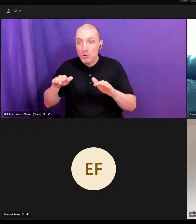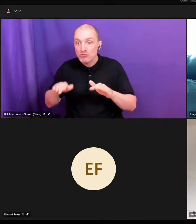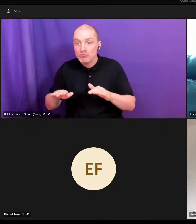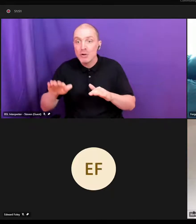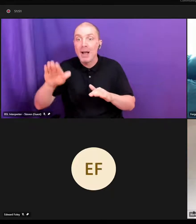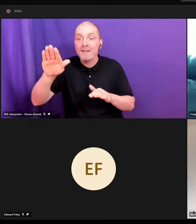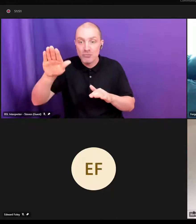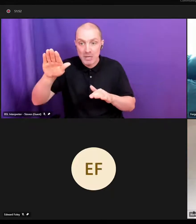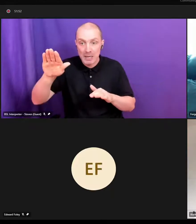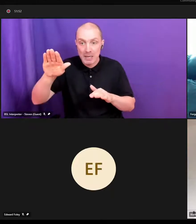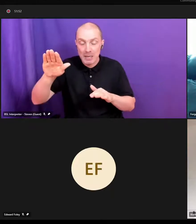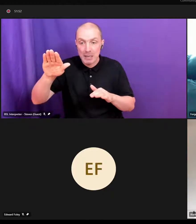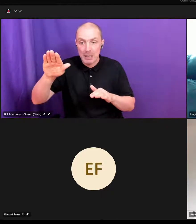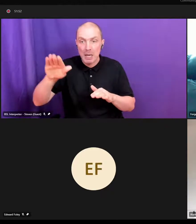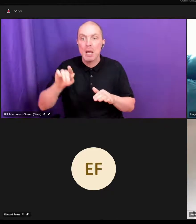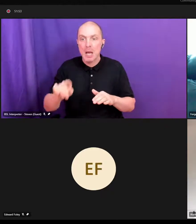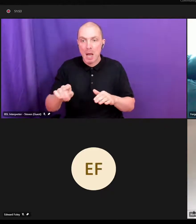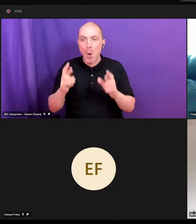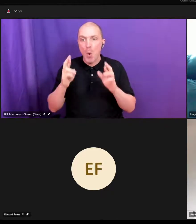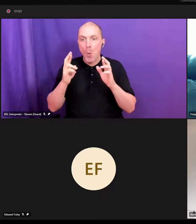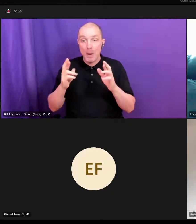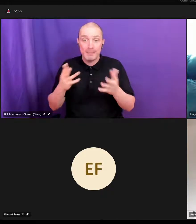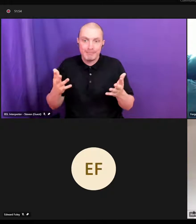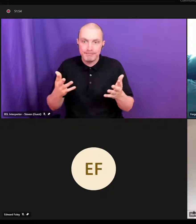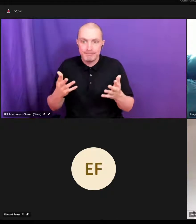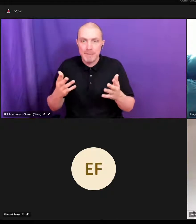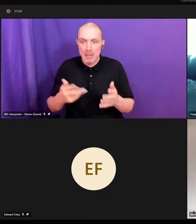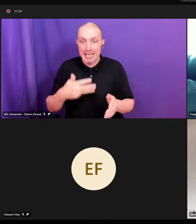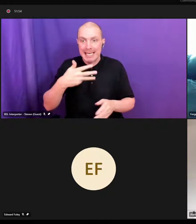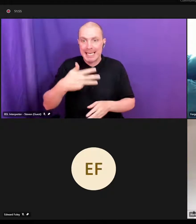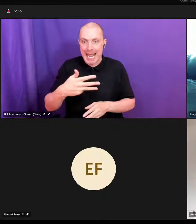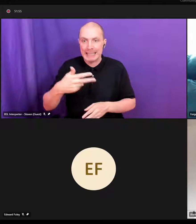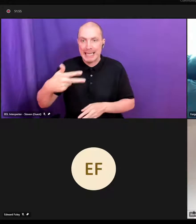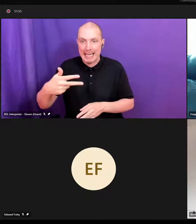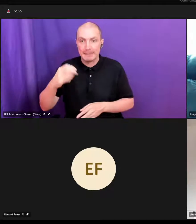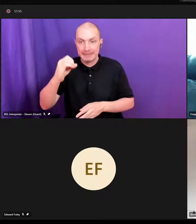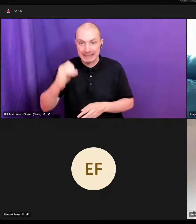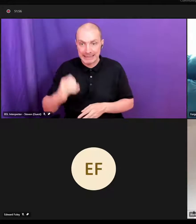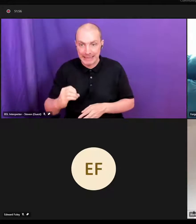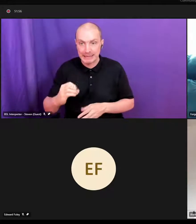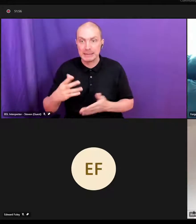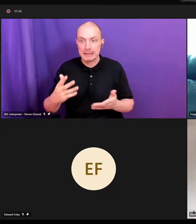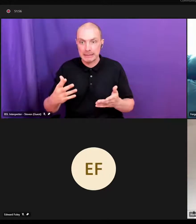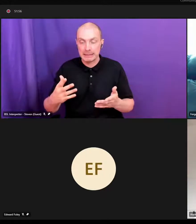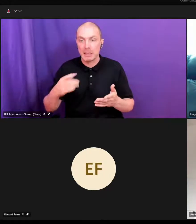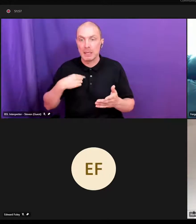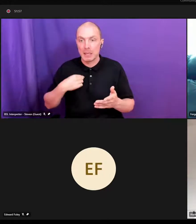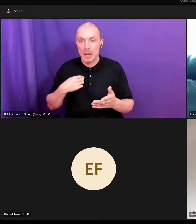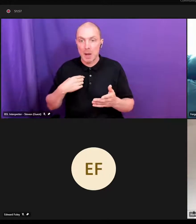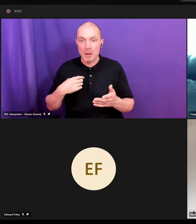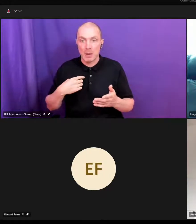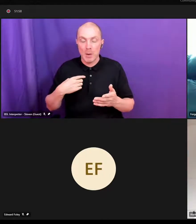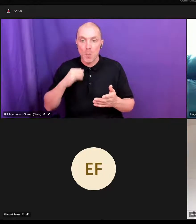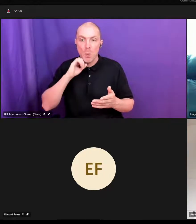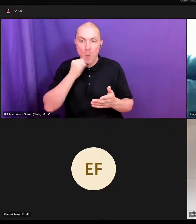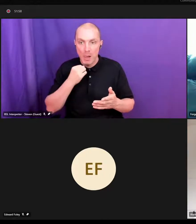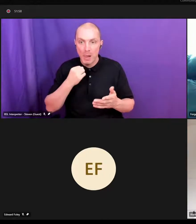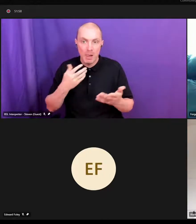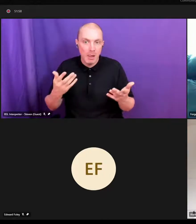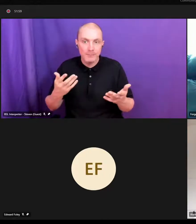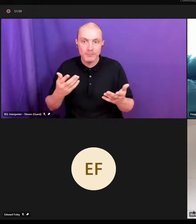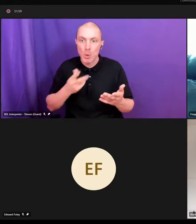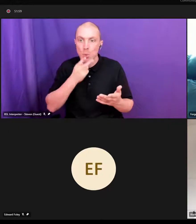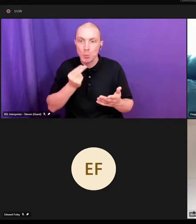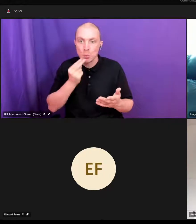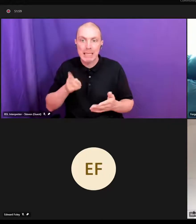vehicles, as I say, 98 already in use, and the residual then being put back into use. So essentially, Chair, we put this